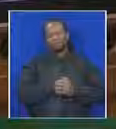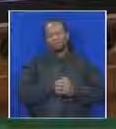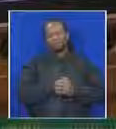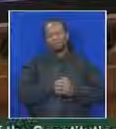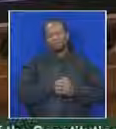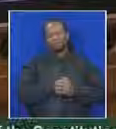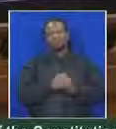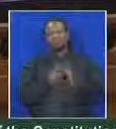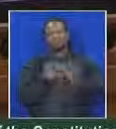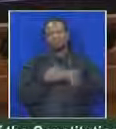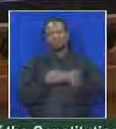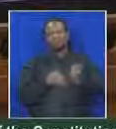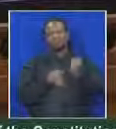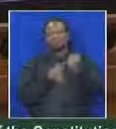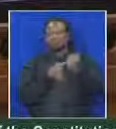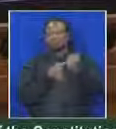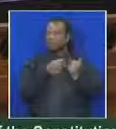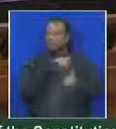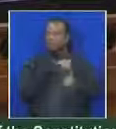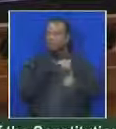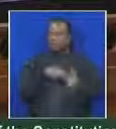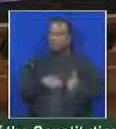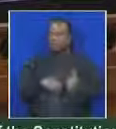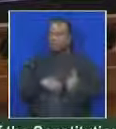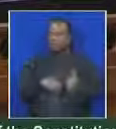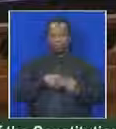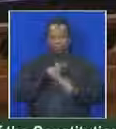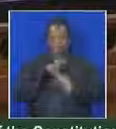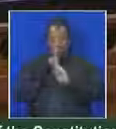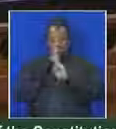Deputy President, and honorable members.